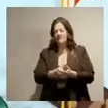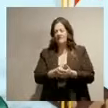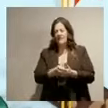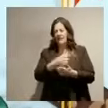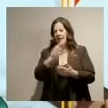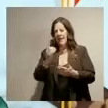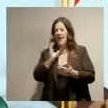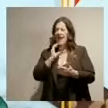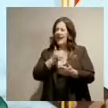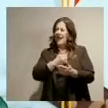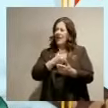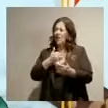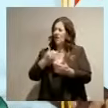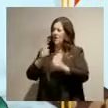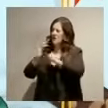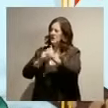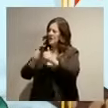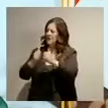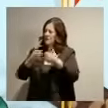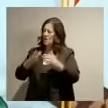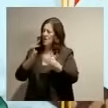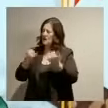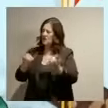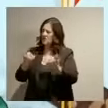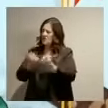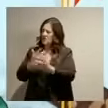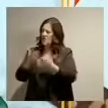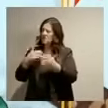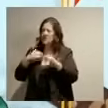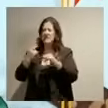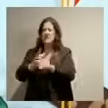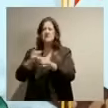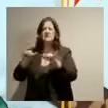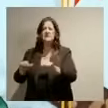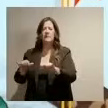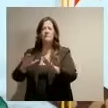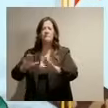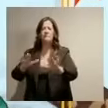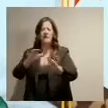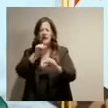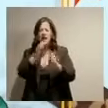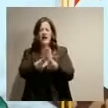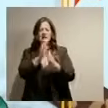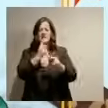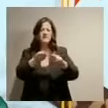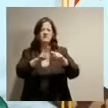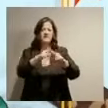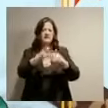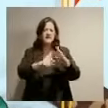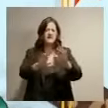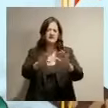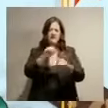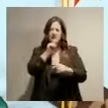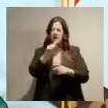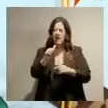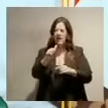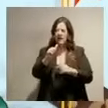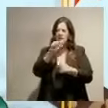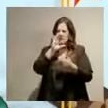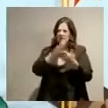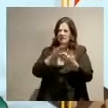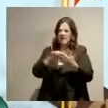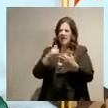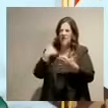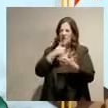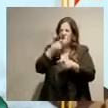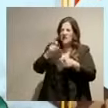and our competitive posture. So no, I would have laid that out if I believed that. And I did not. I do not believe we need that